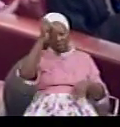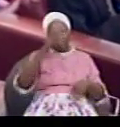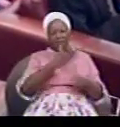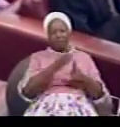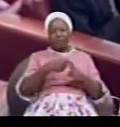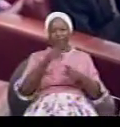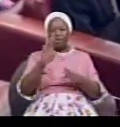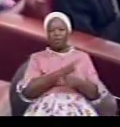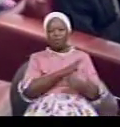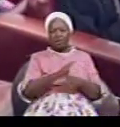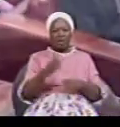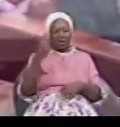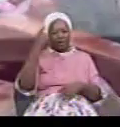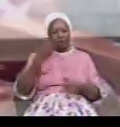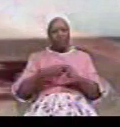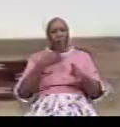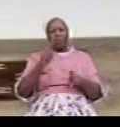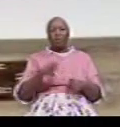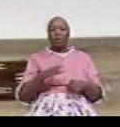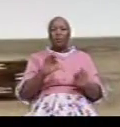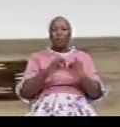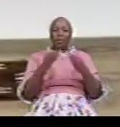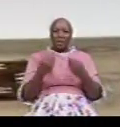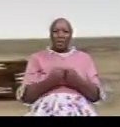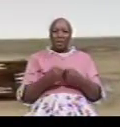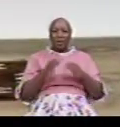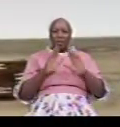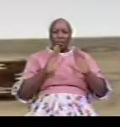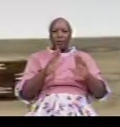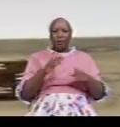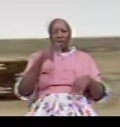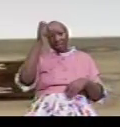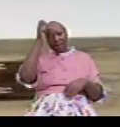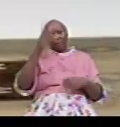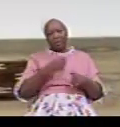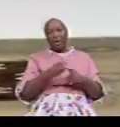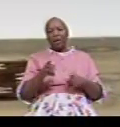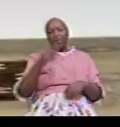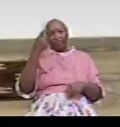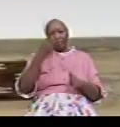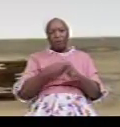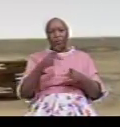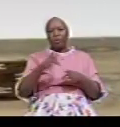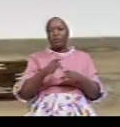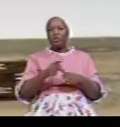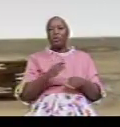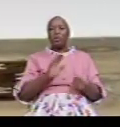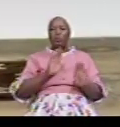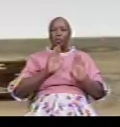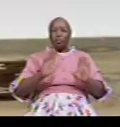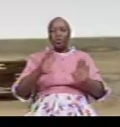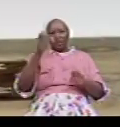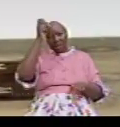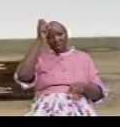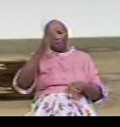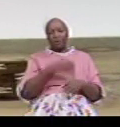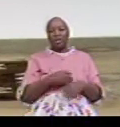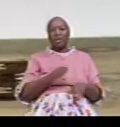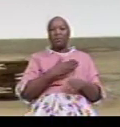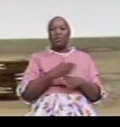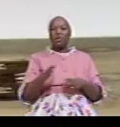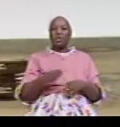your family, push him back. From your career, push him back. I was waiting for amen.